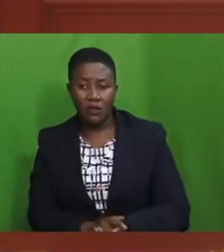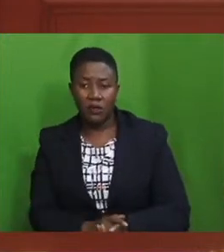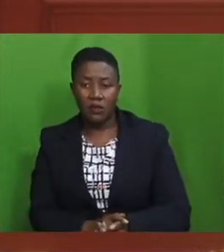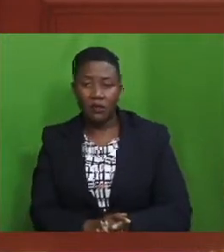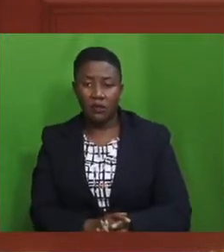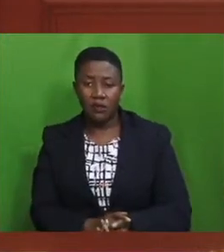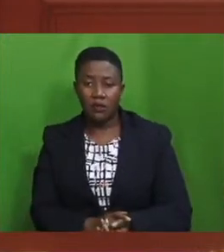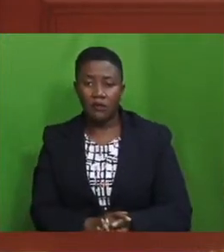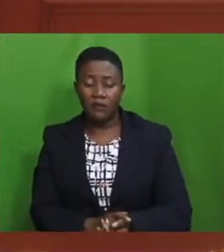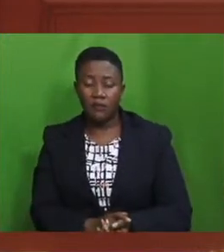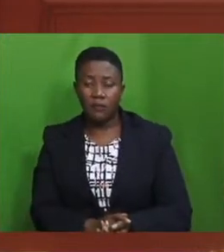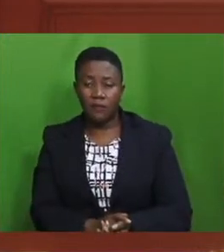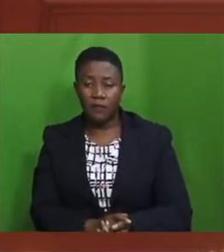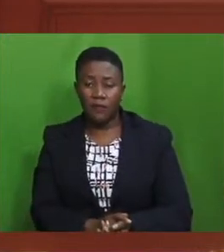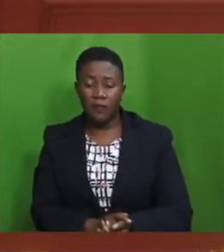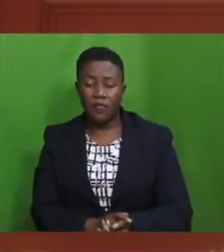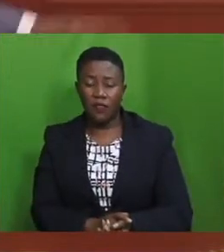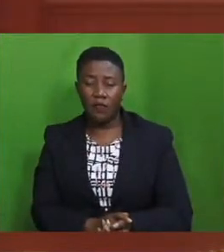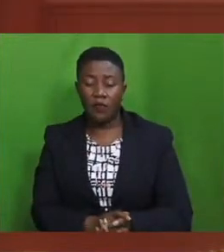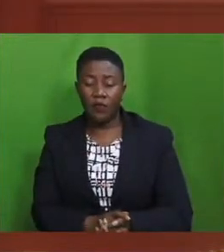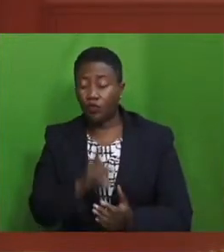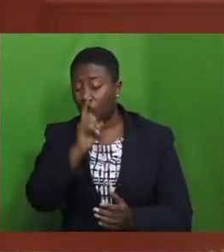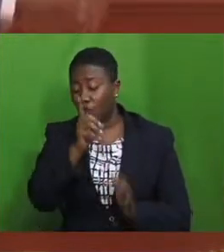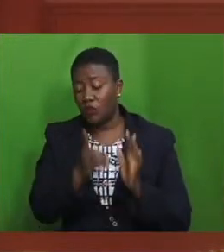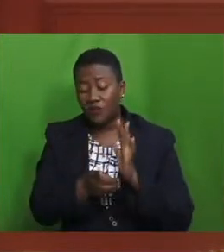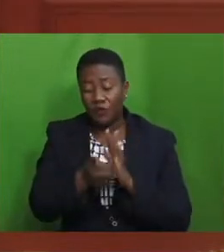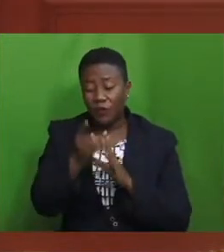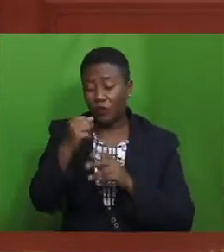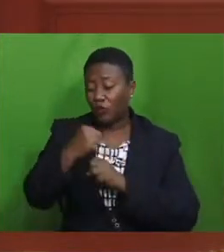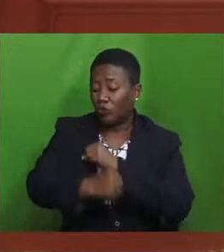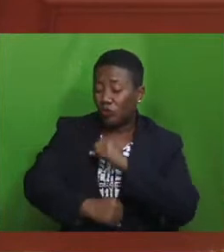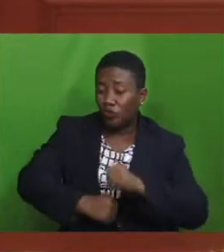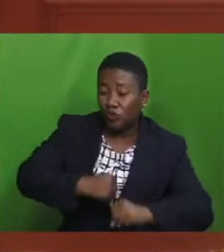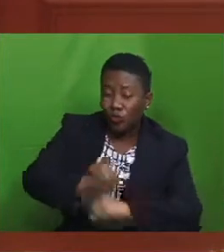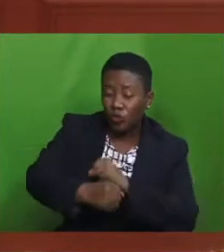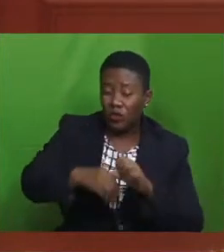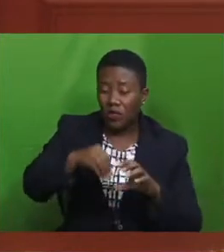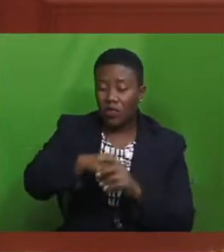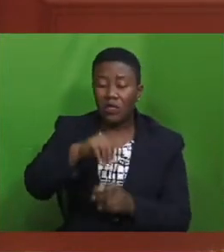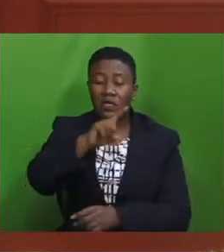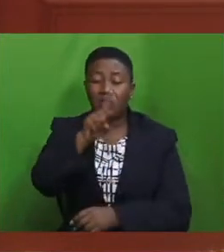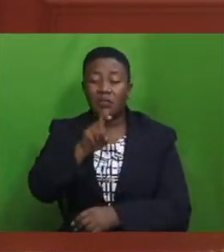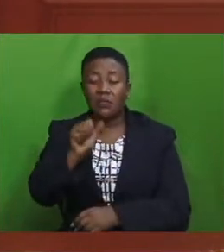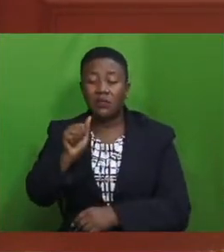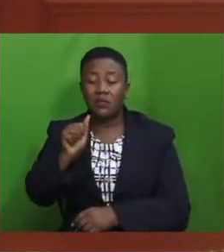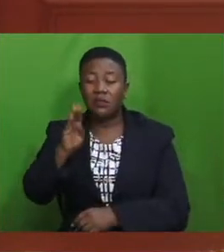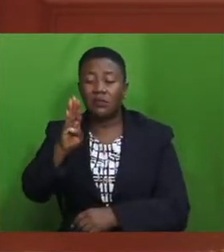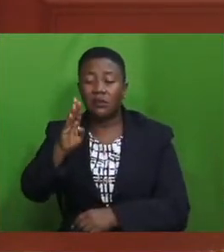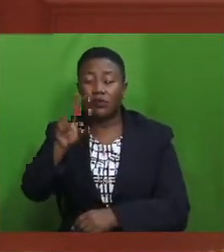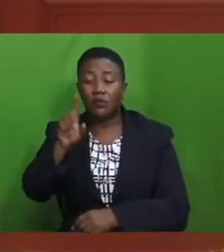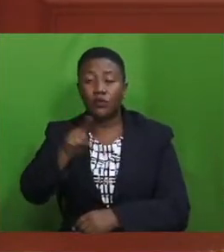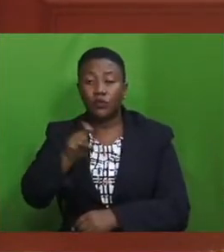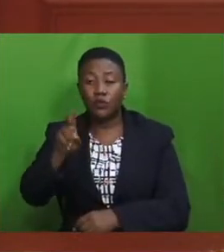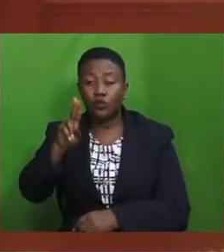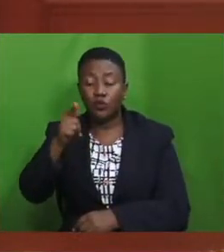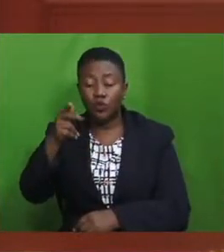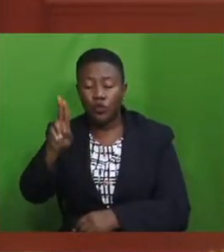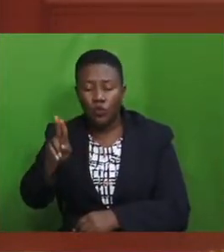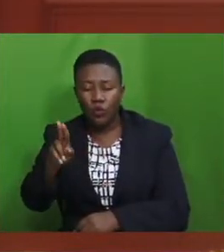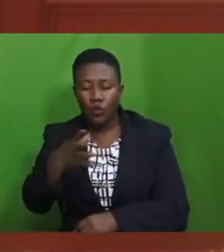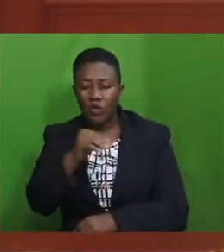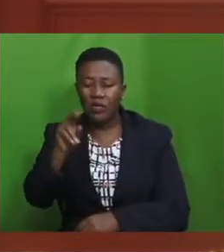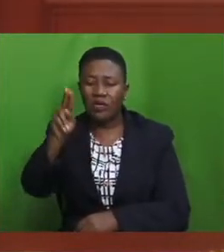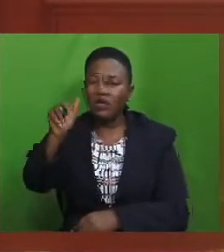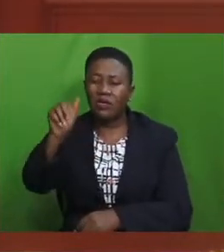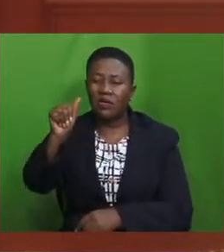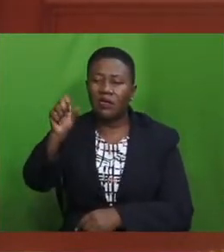Irrigation development has suffered in the subsequent area. Nasia, on your way to